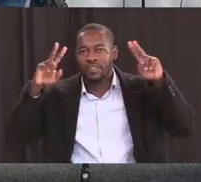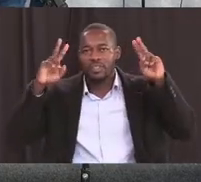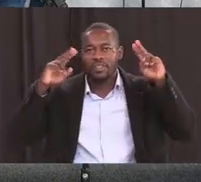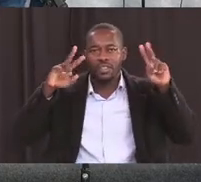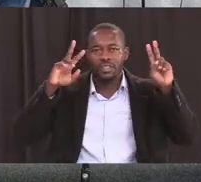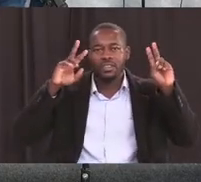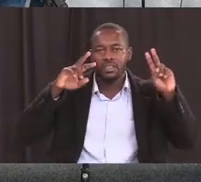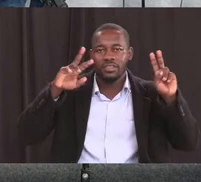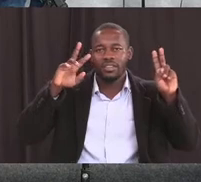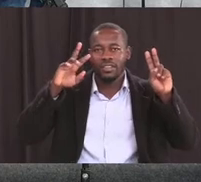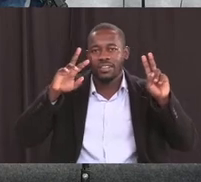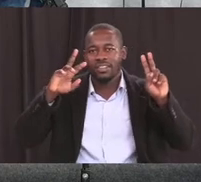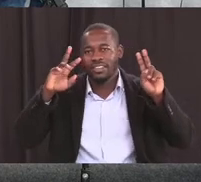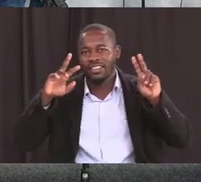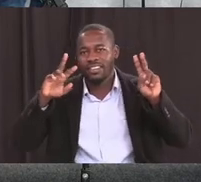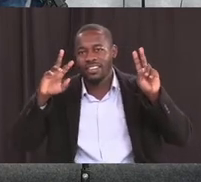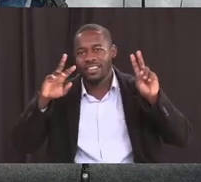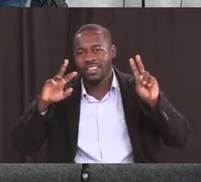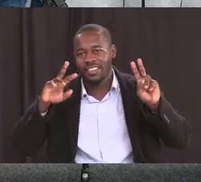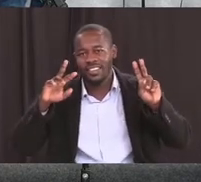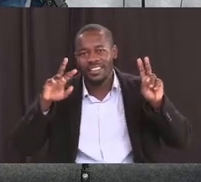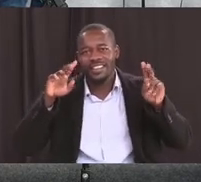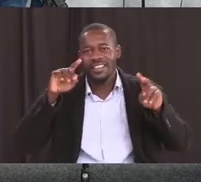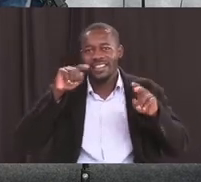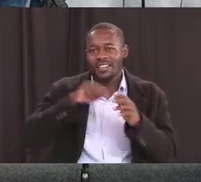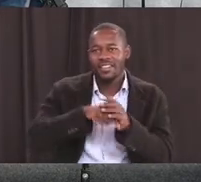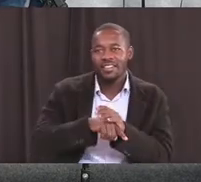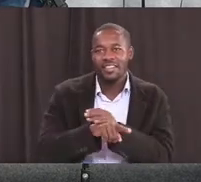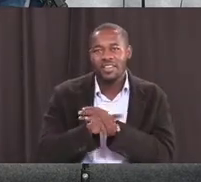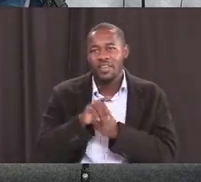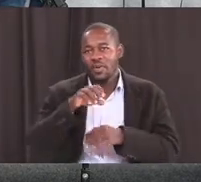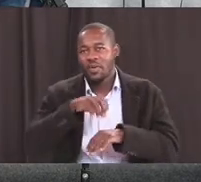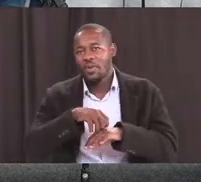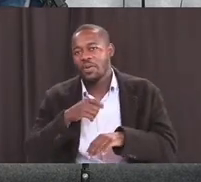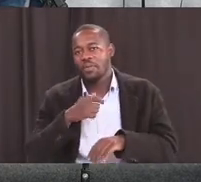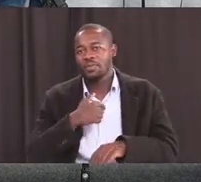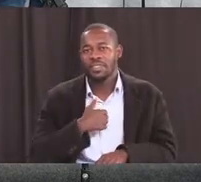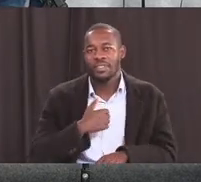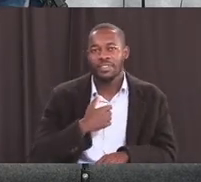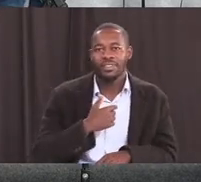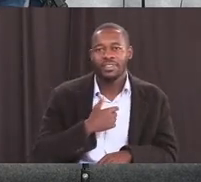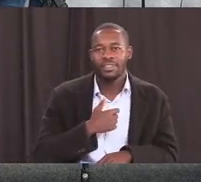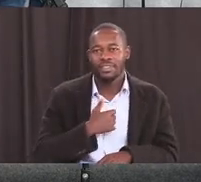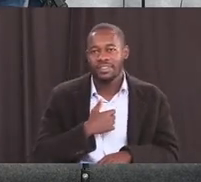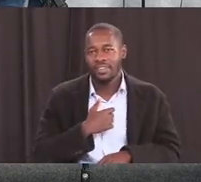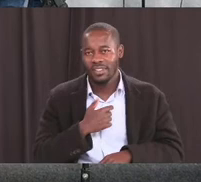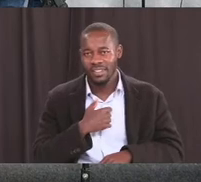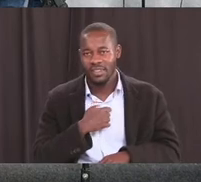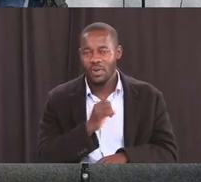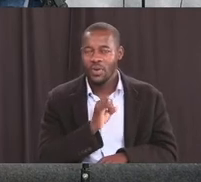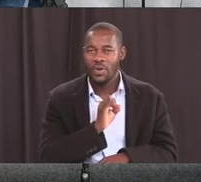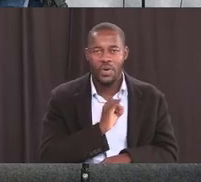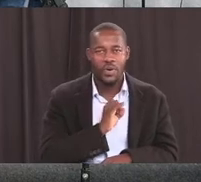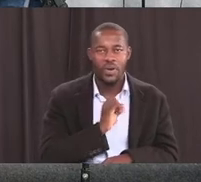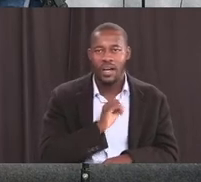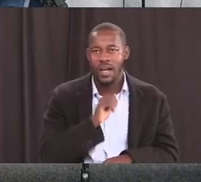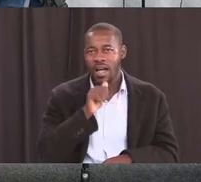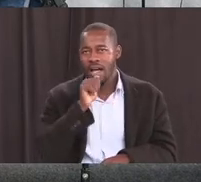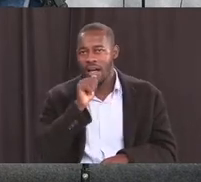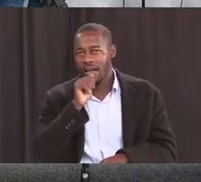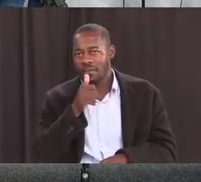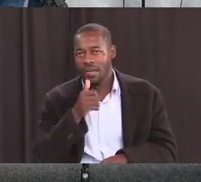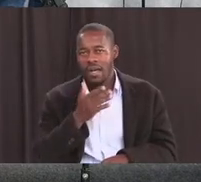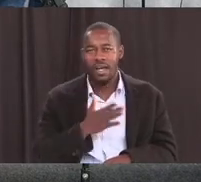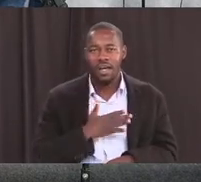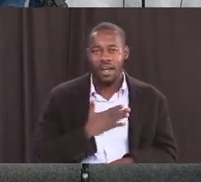since curse and lost his grip on me, for I am his, he